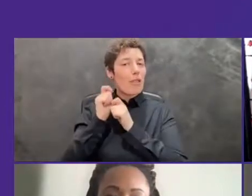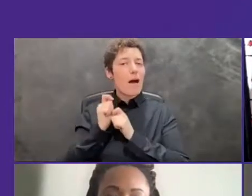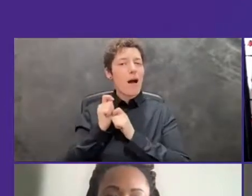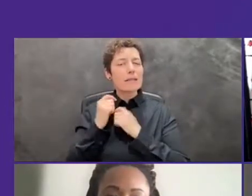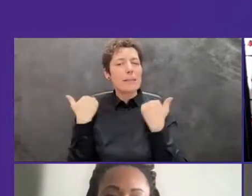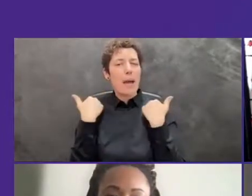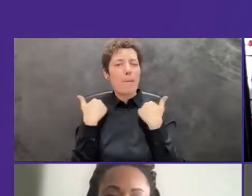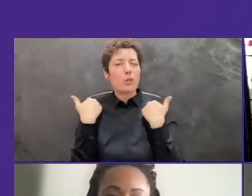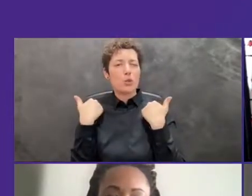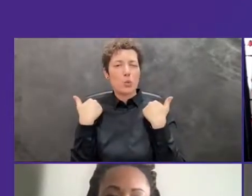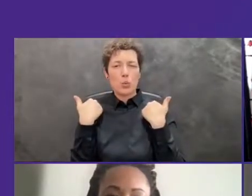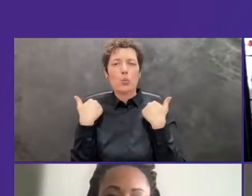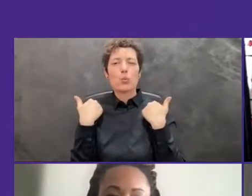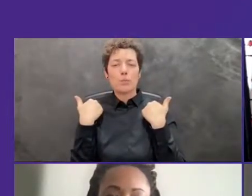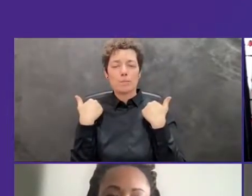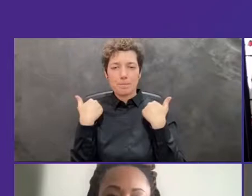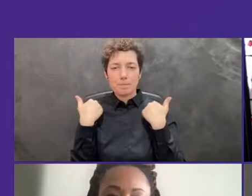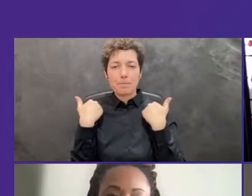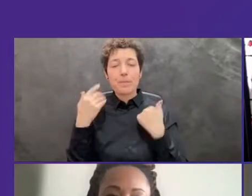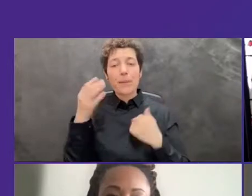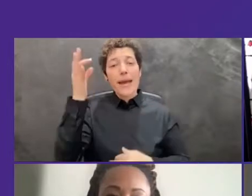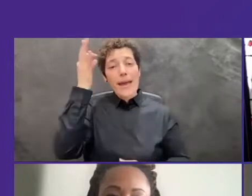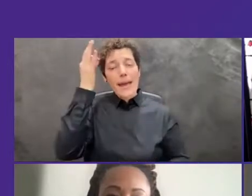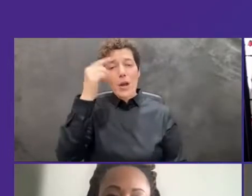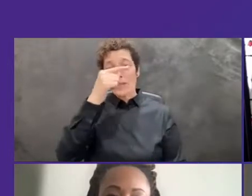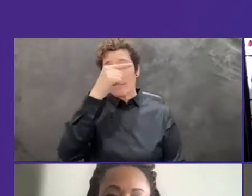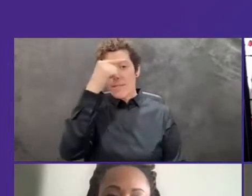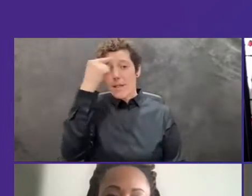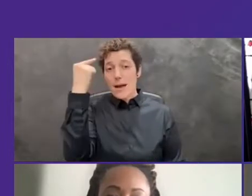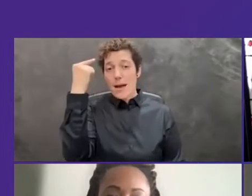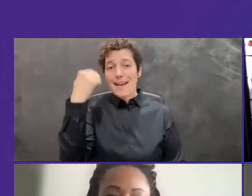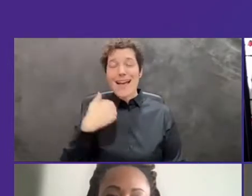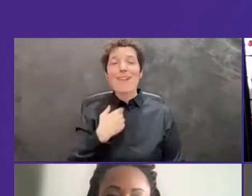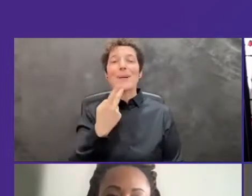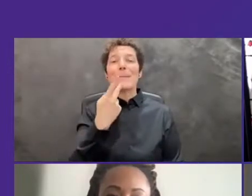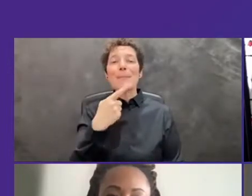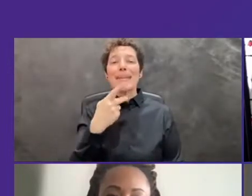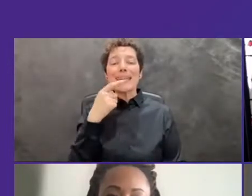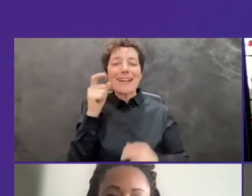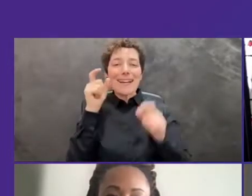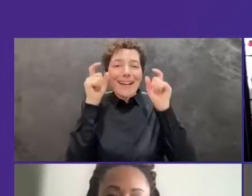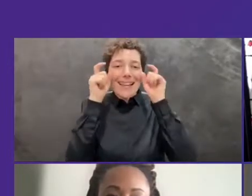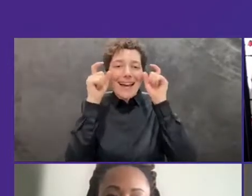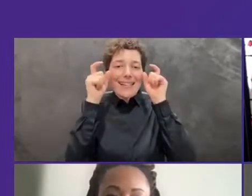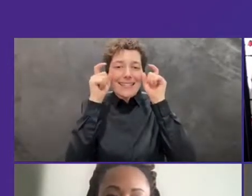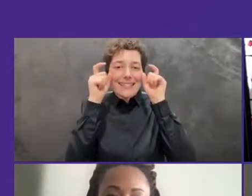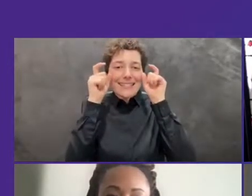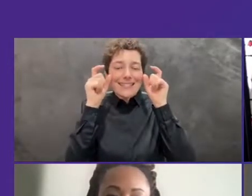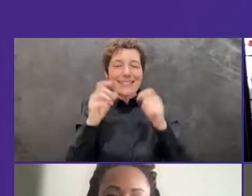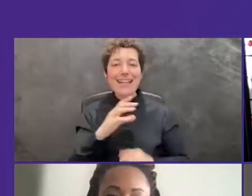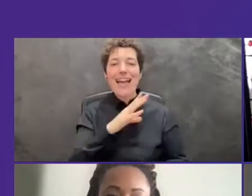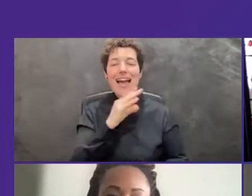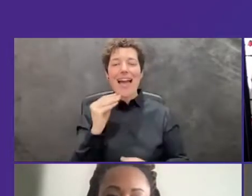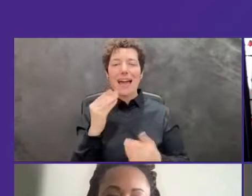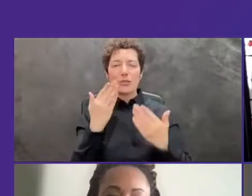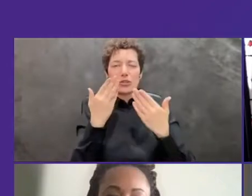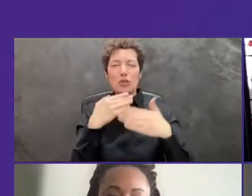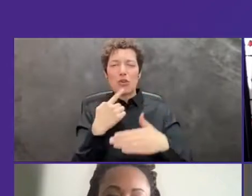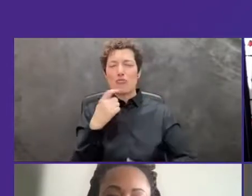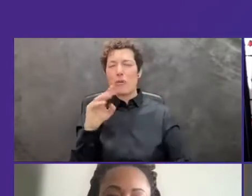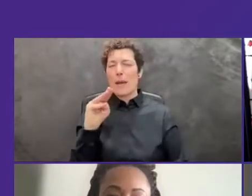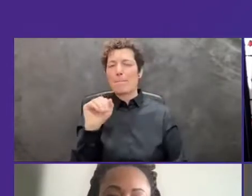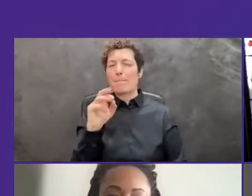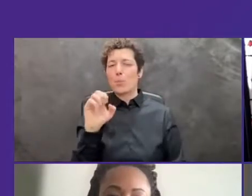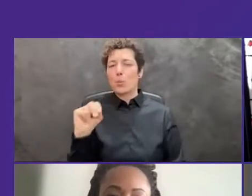shoulders. My hair is black. I have pink glasses on and a maroon top. I